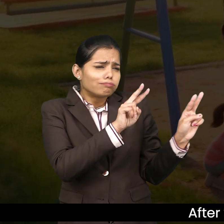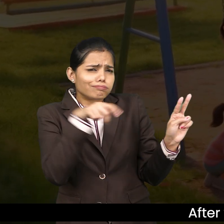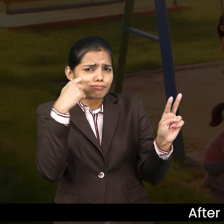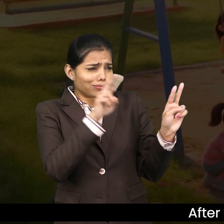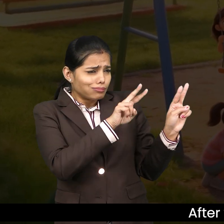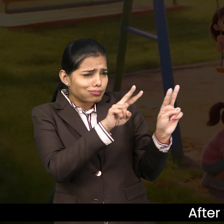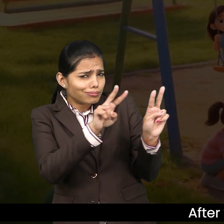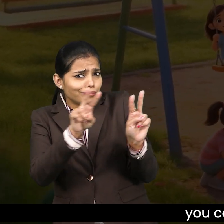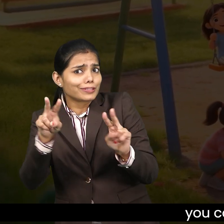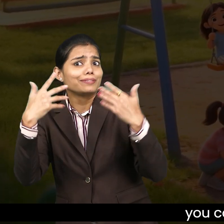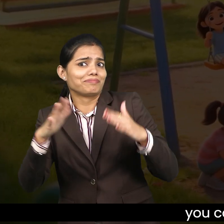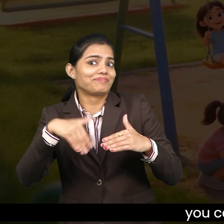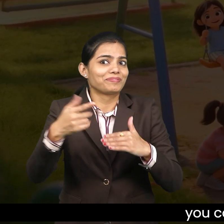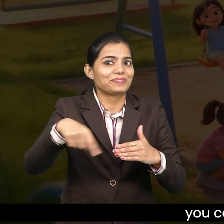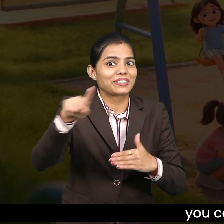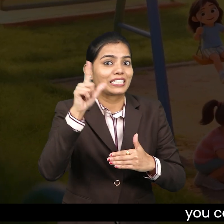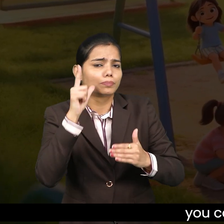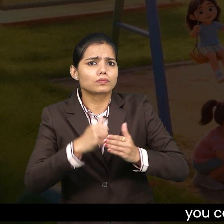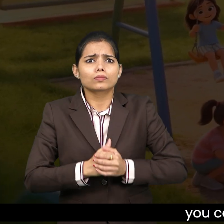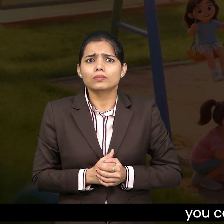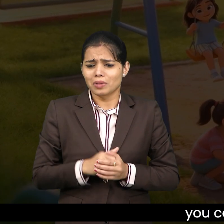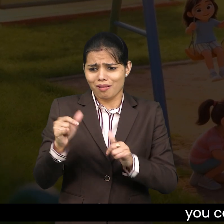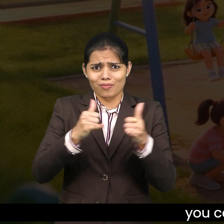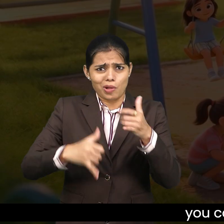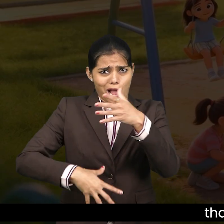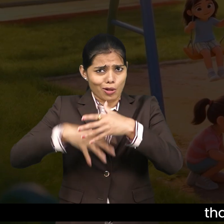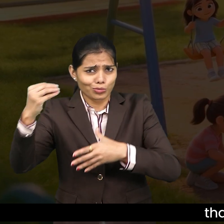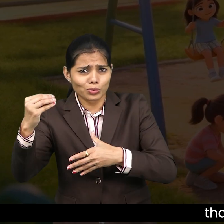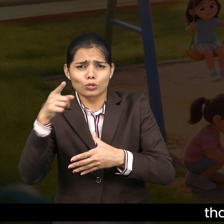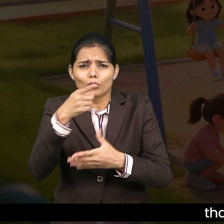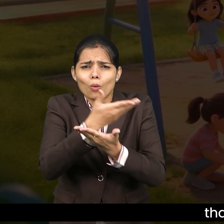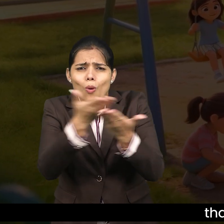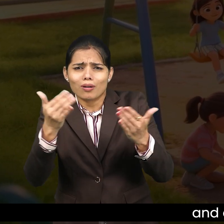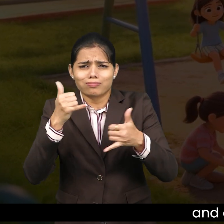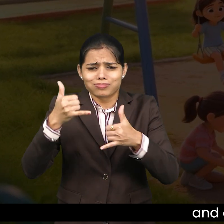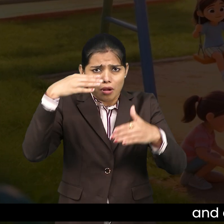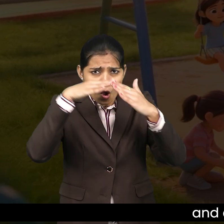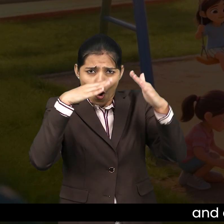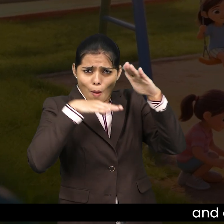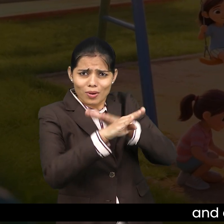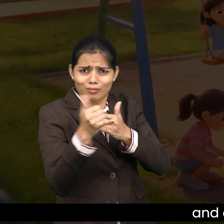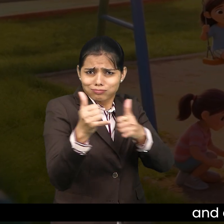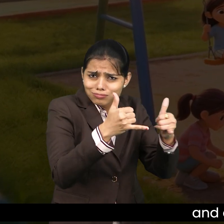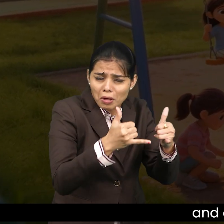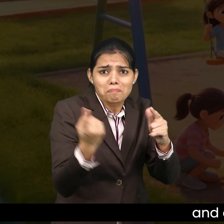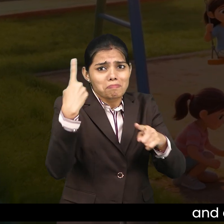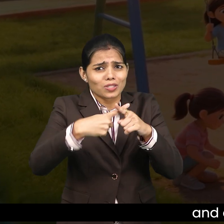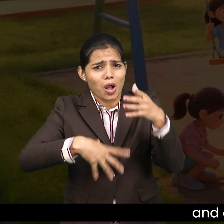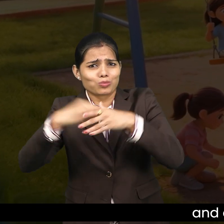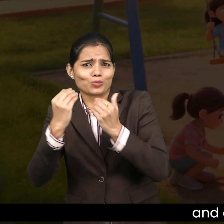After watching the video, you could list out games that you play inside and outside the school.